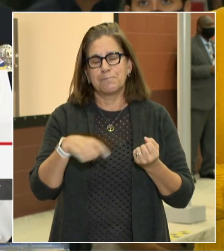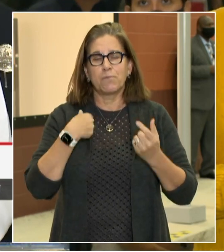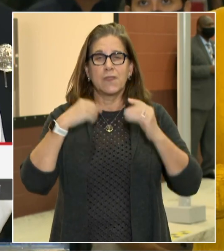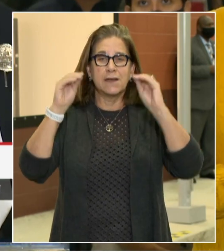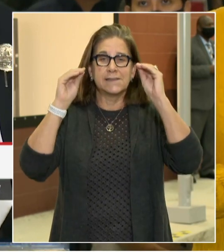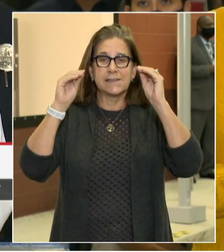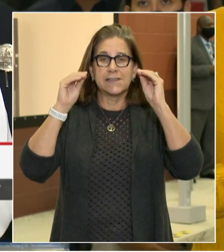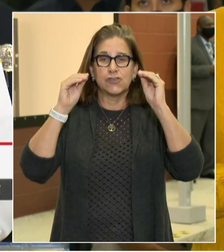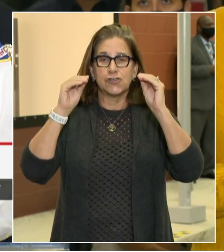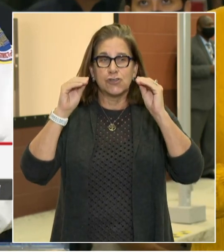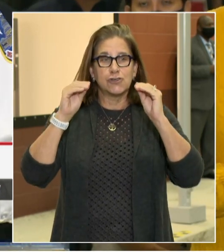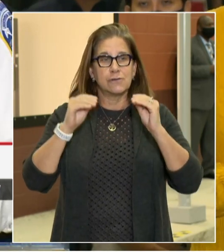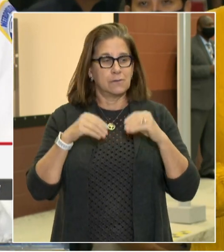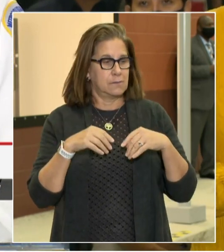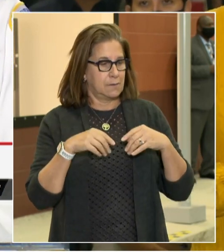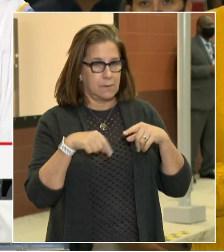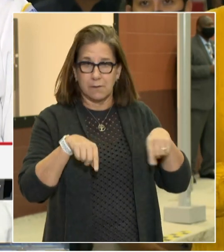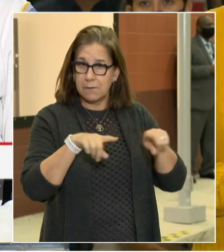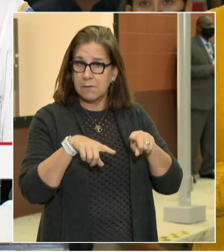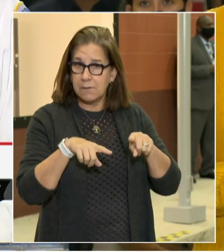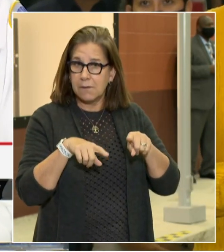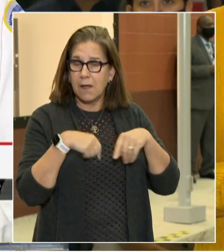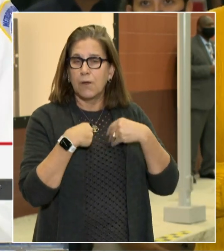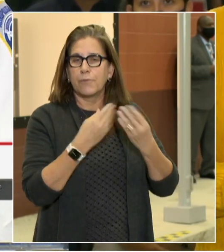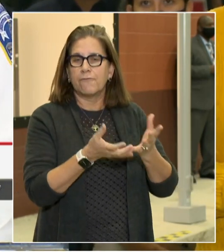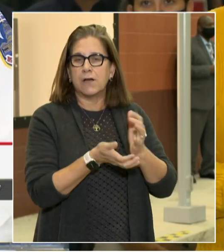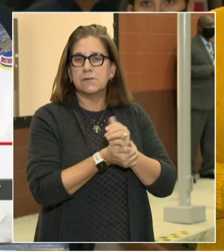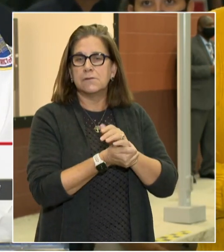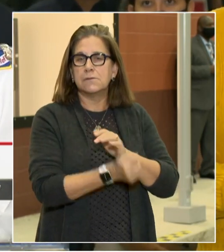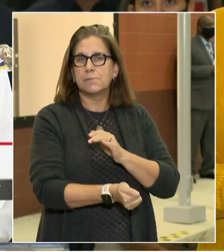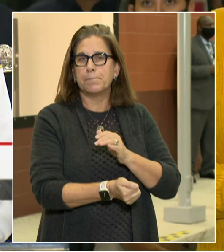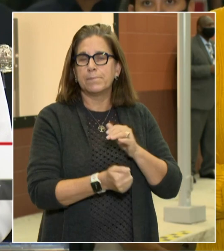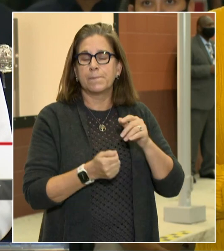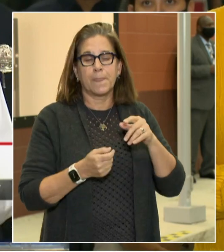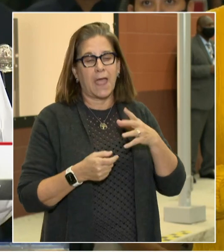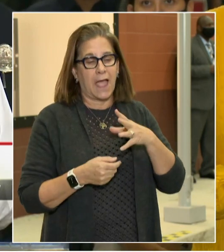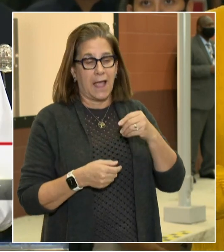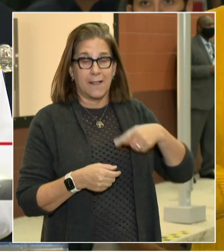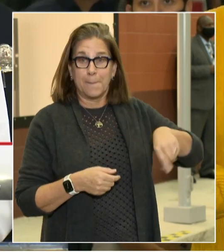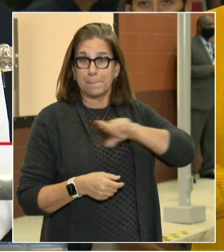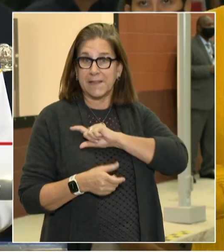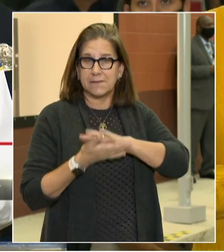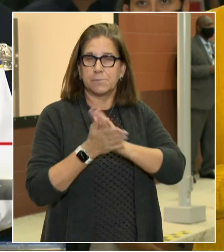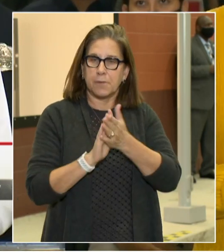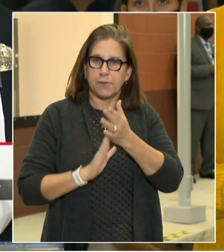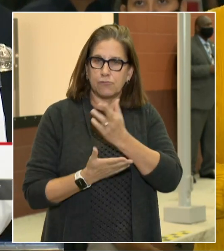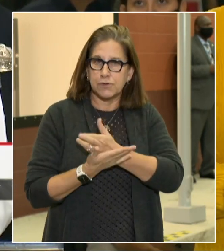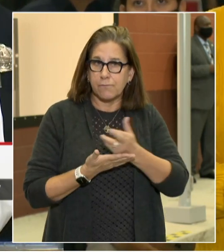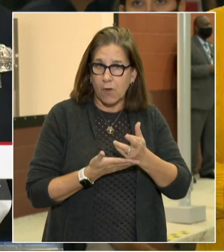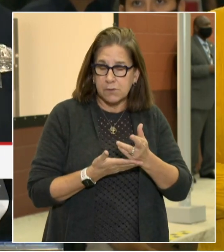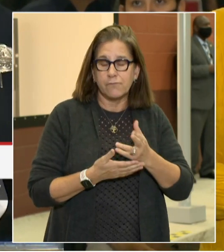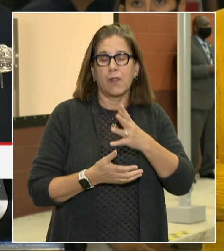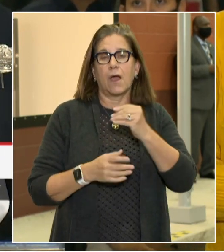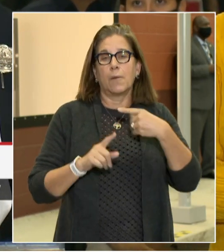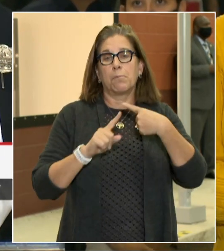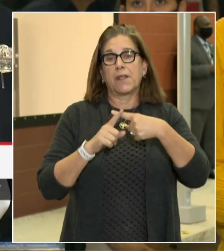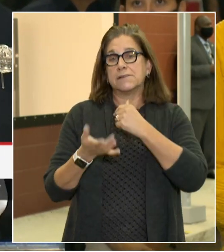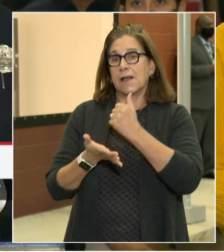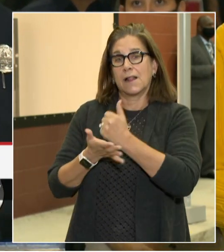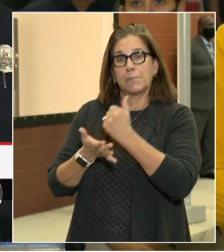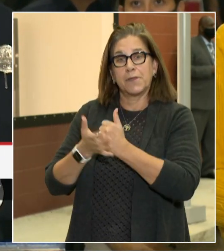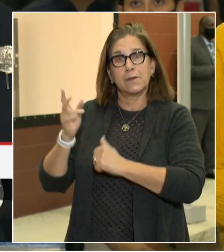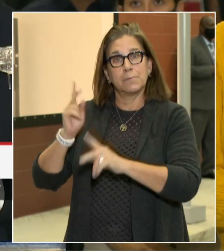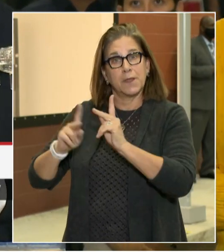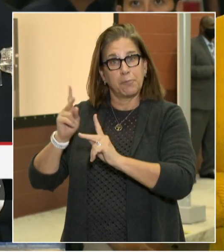when necessary and prevent costly mistakes, ideally before they have the ability to occur,